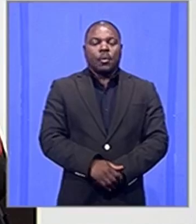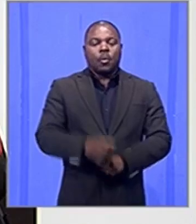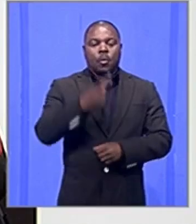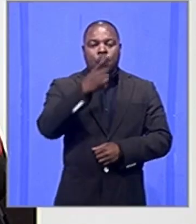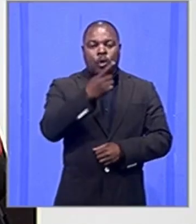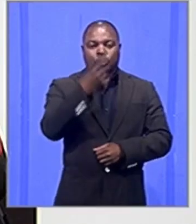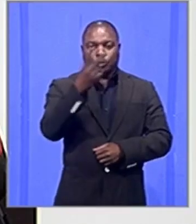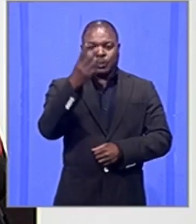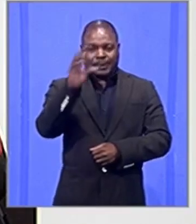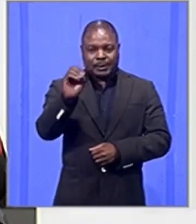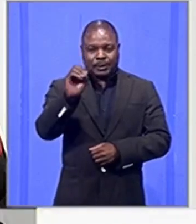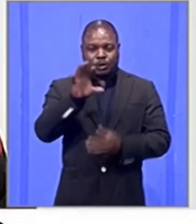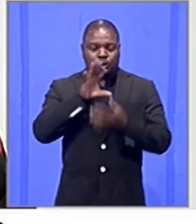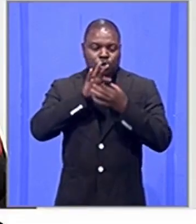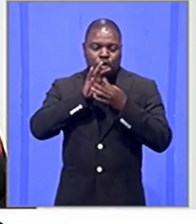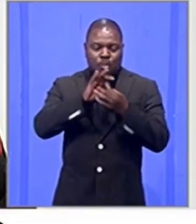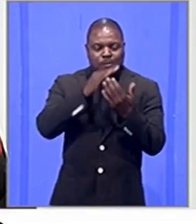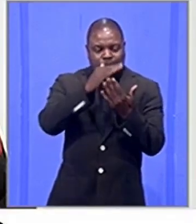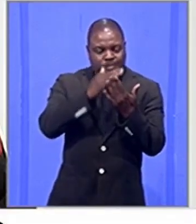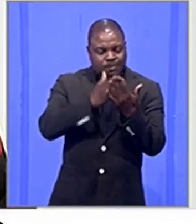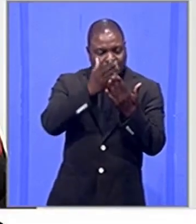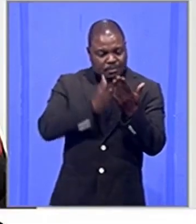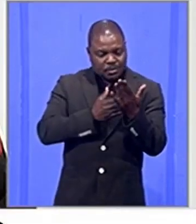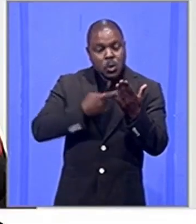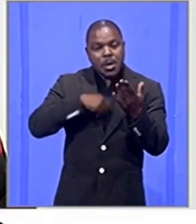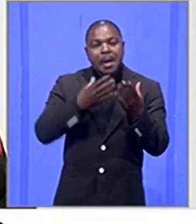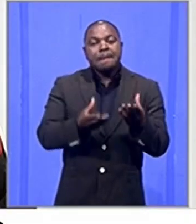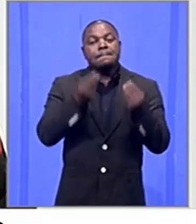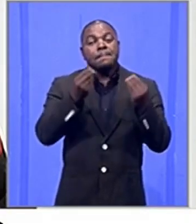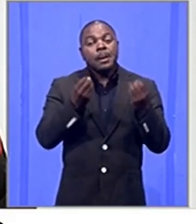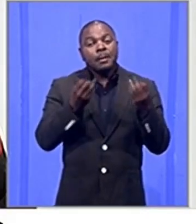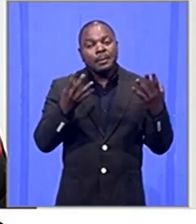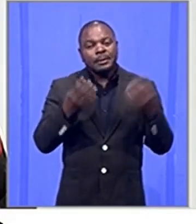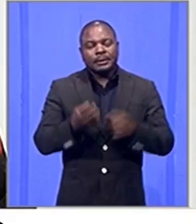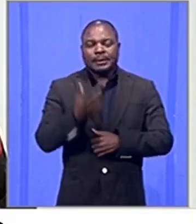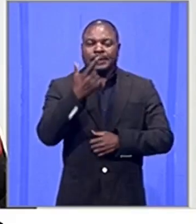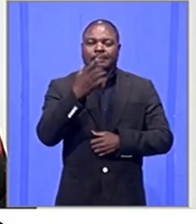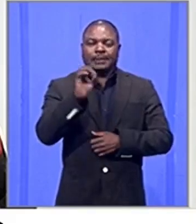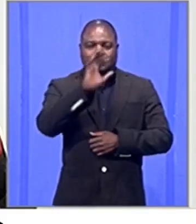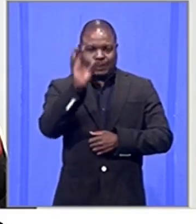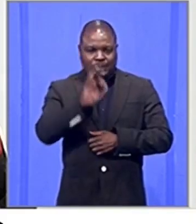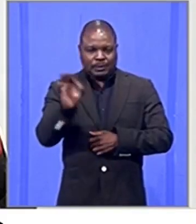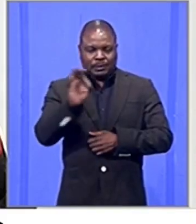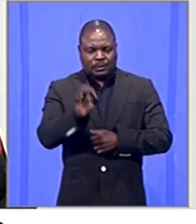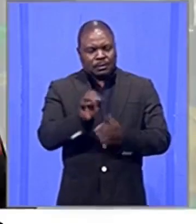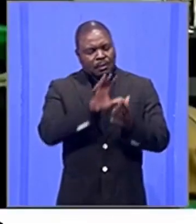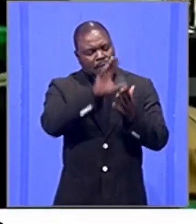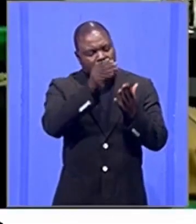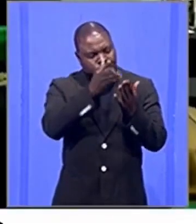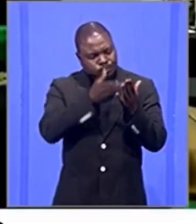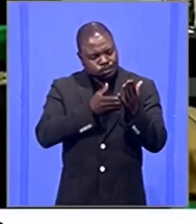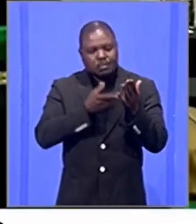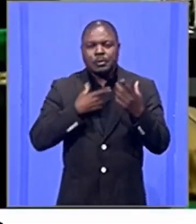120 commitments, we are at 70% of those commitments, word for word what we did.